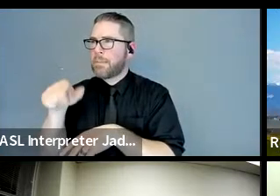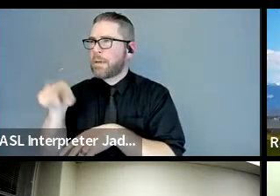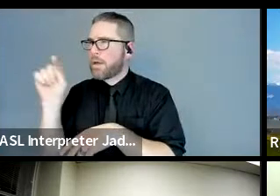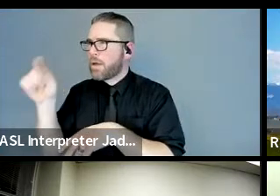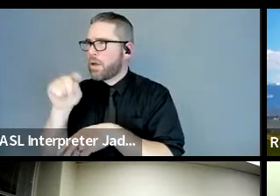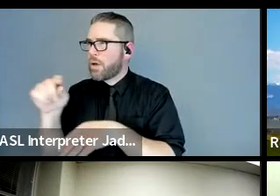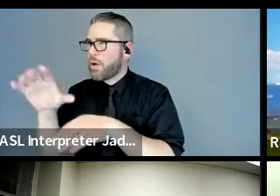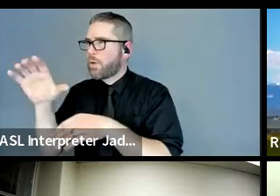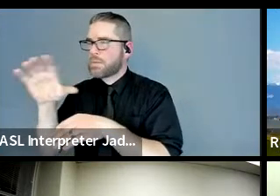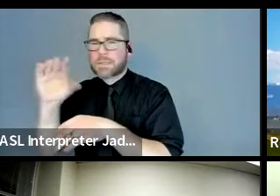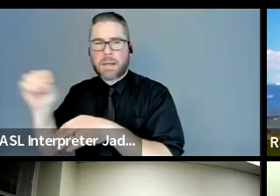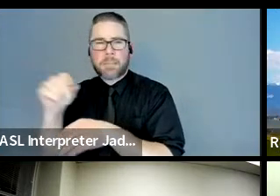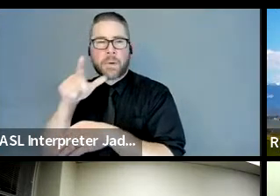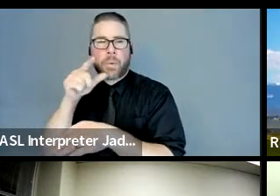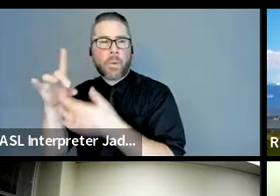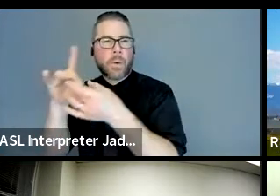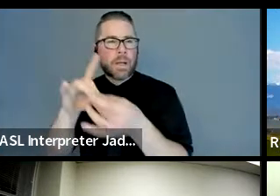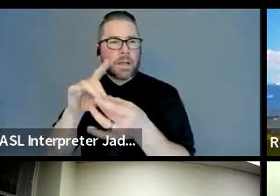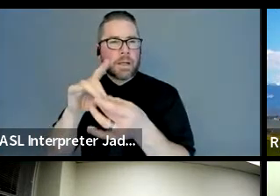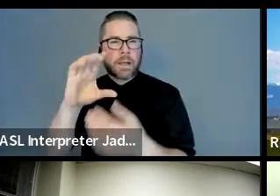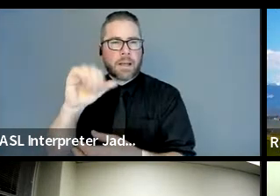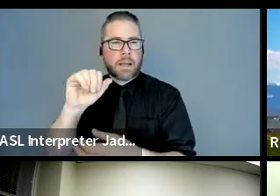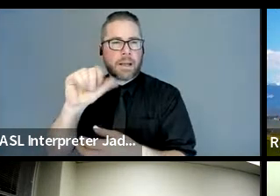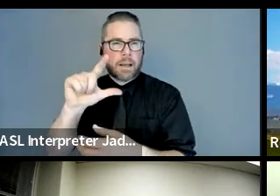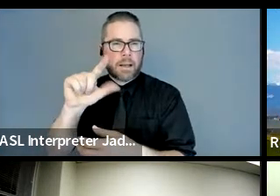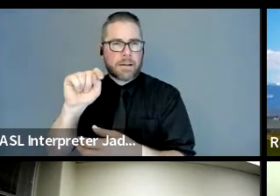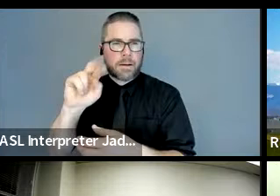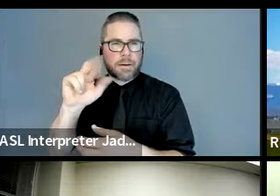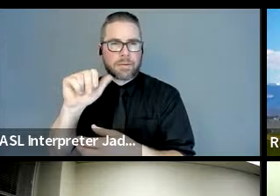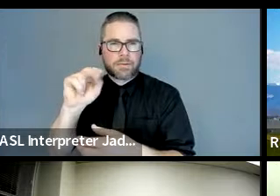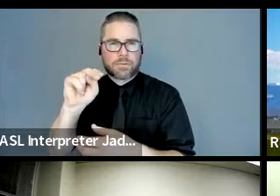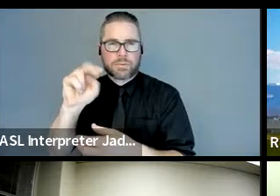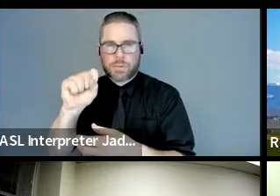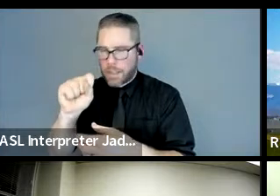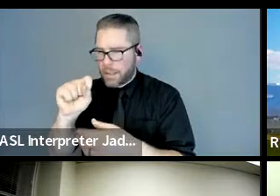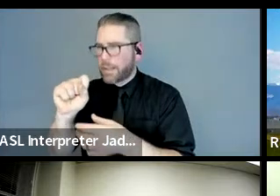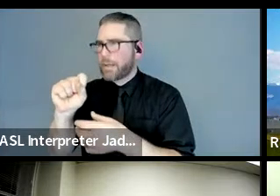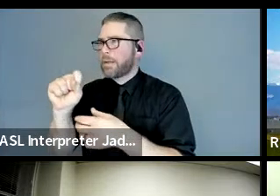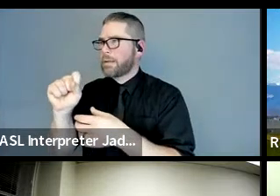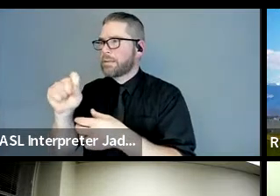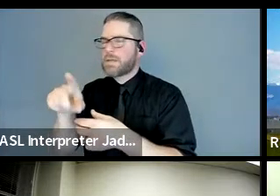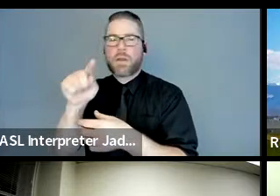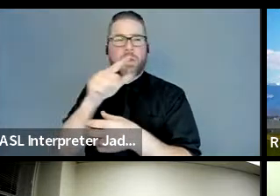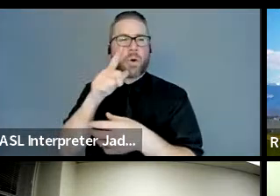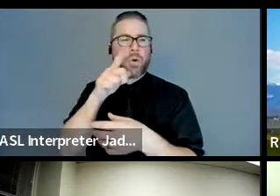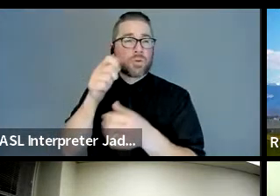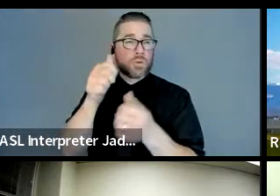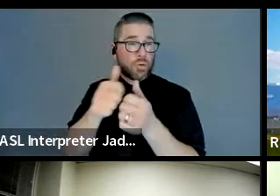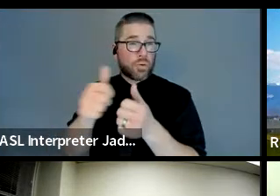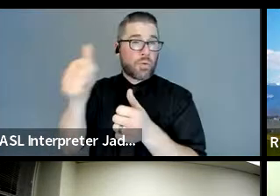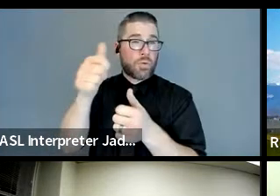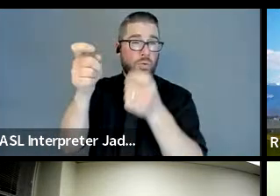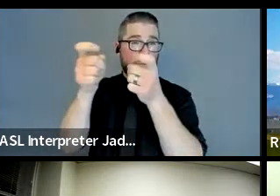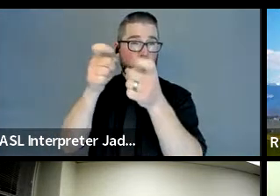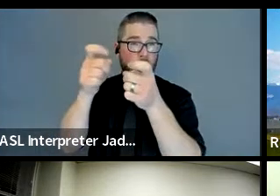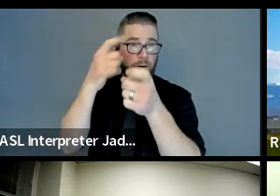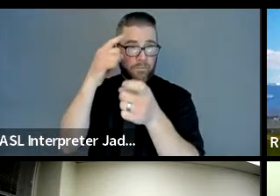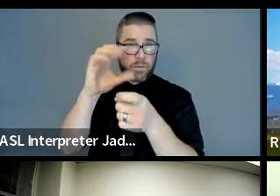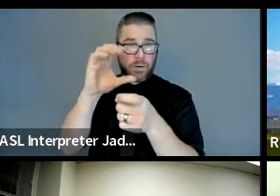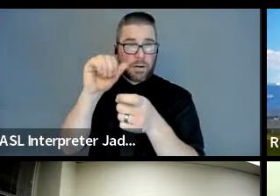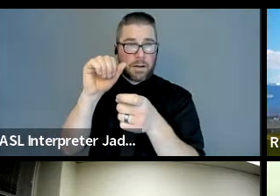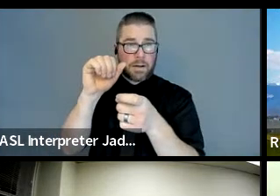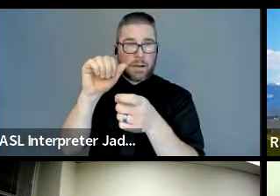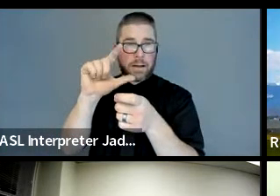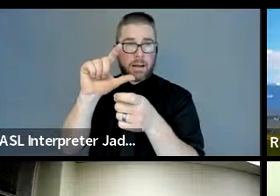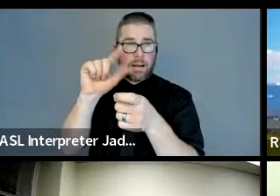to have conversations with Caltrans, the administrative body, with Caltrans and with SUSD and